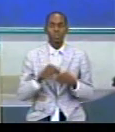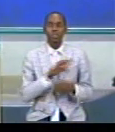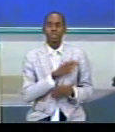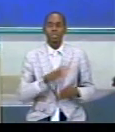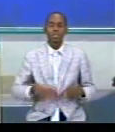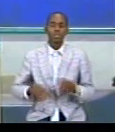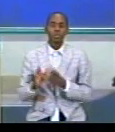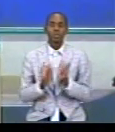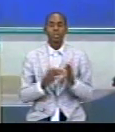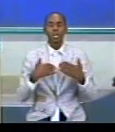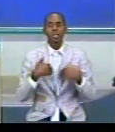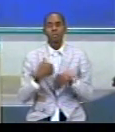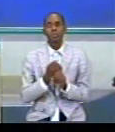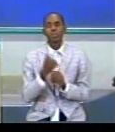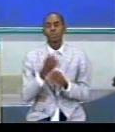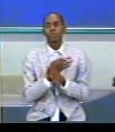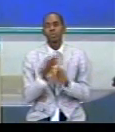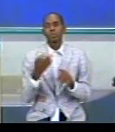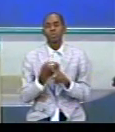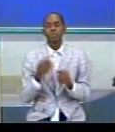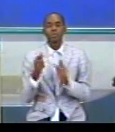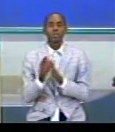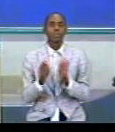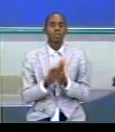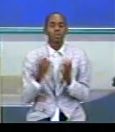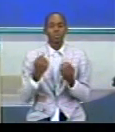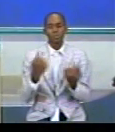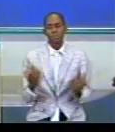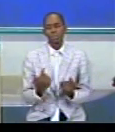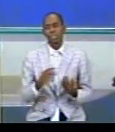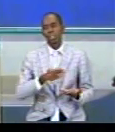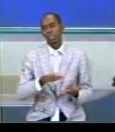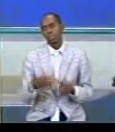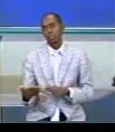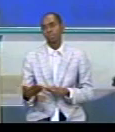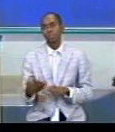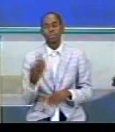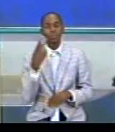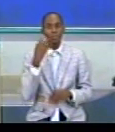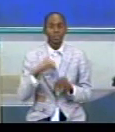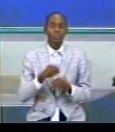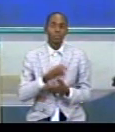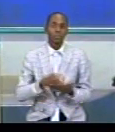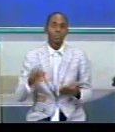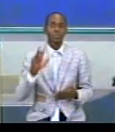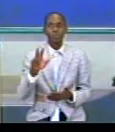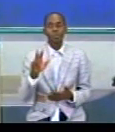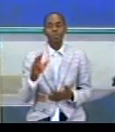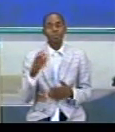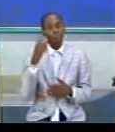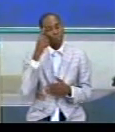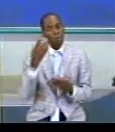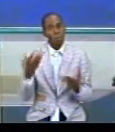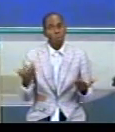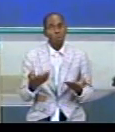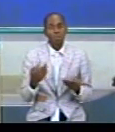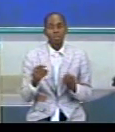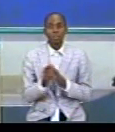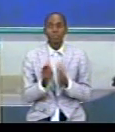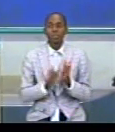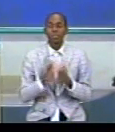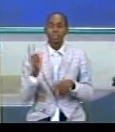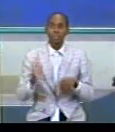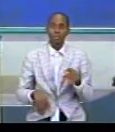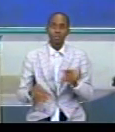you free from the law of sin and death. In verse 3, for what the law could not do, in that